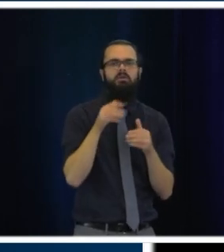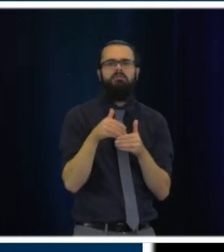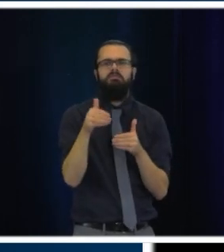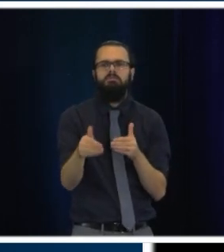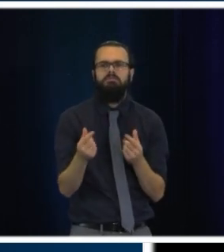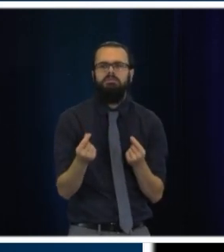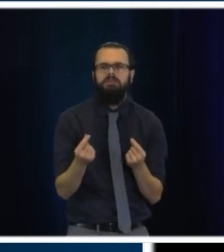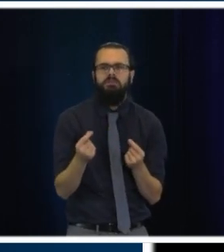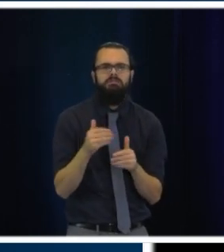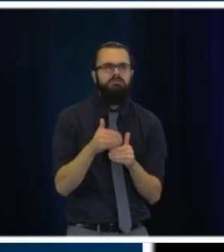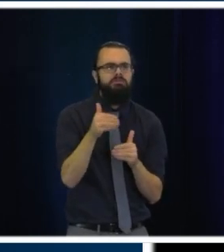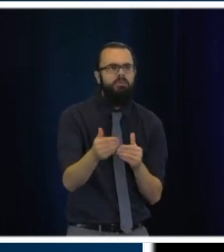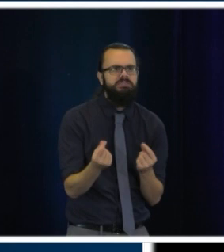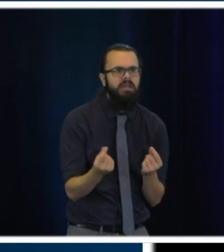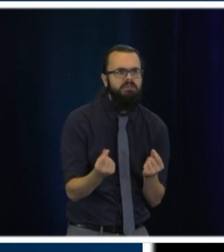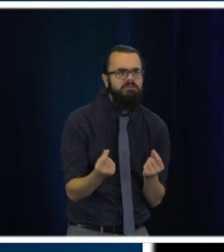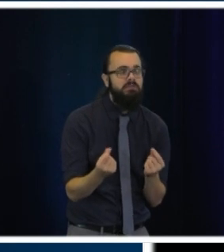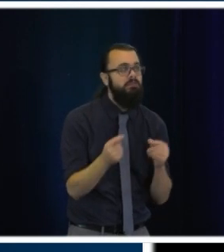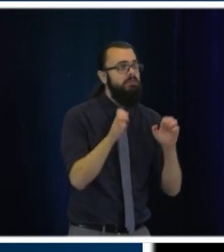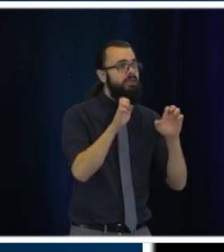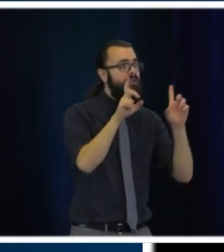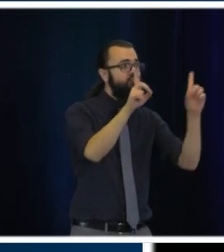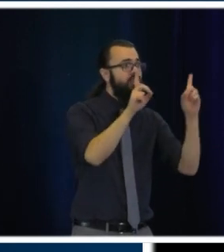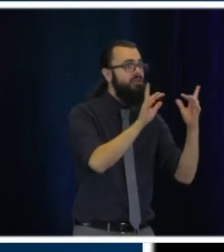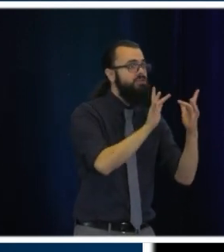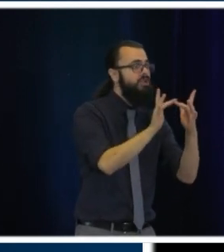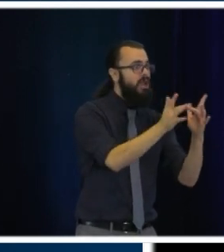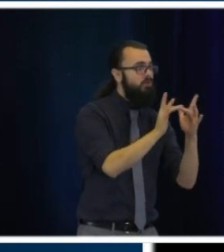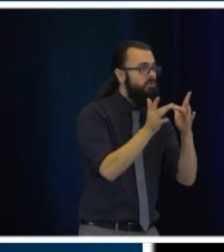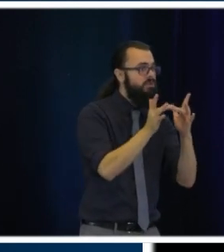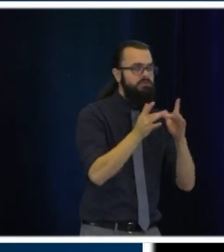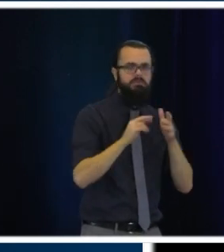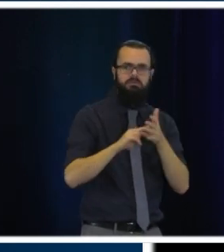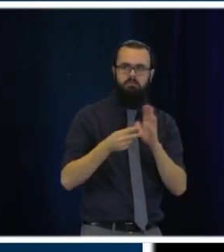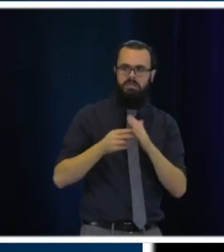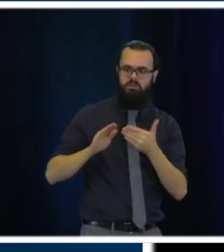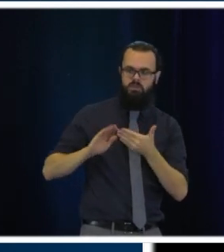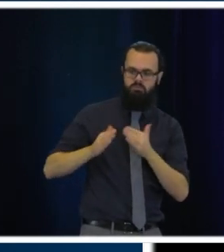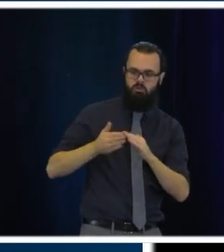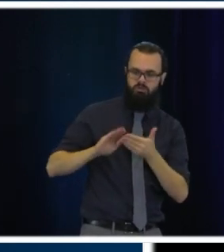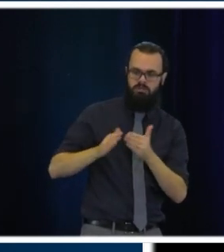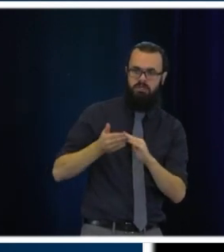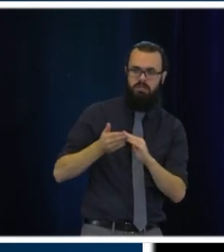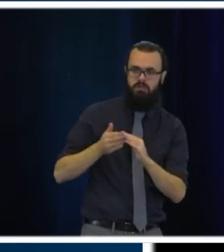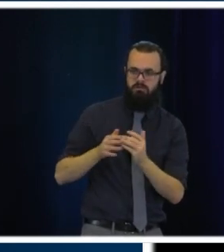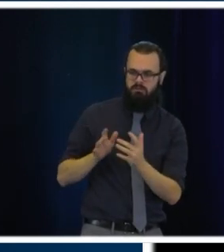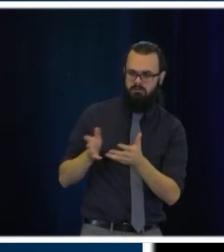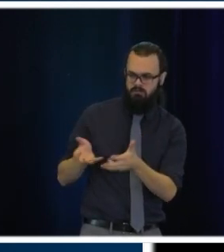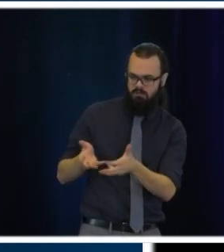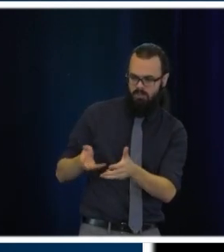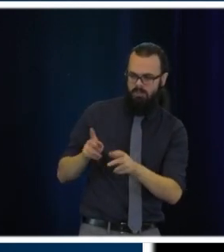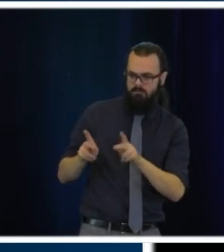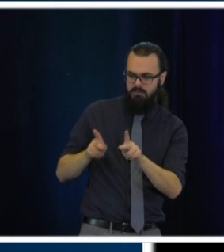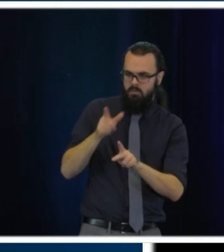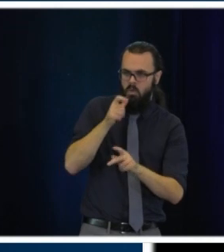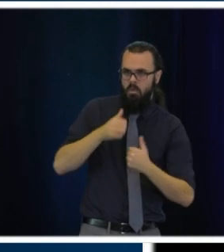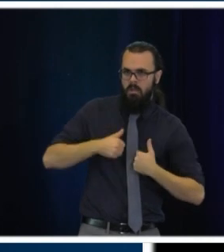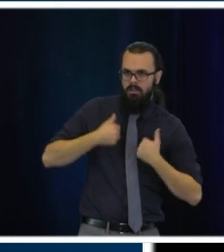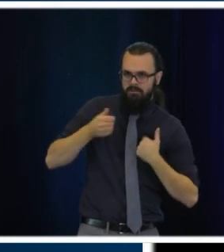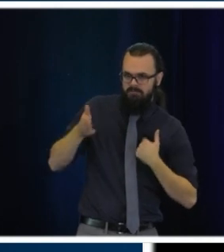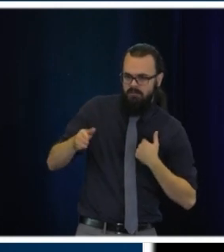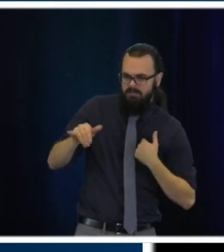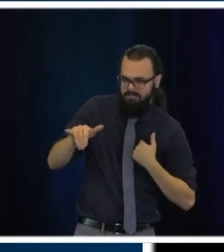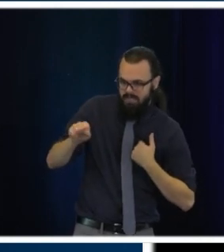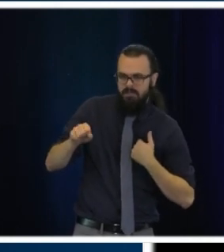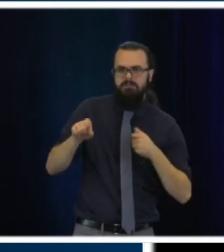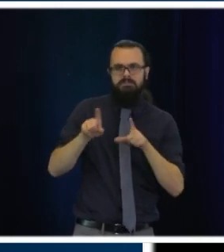education and outreach. This not only includes a large community outreach, but also talking to landlords, talking to schools, talking to